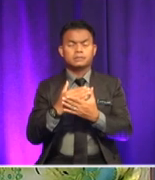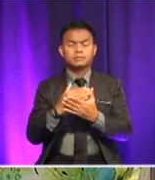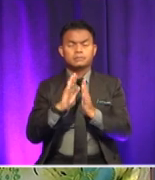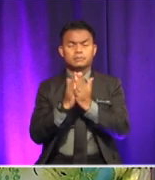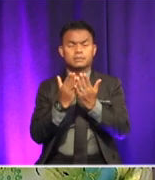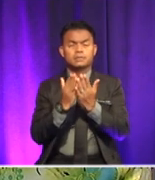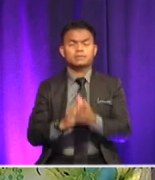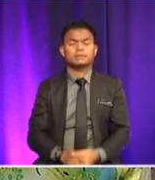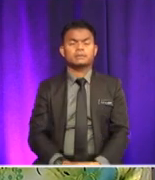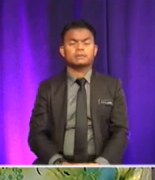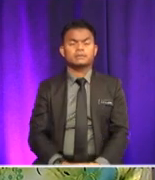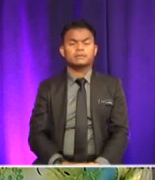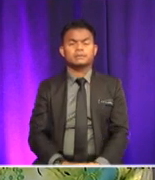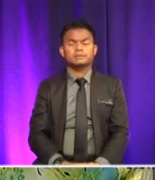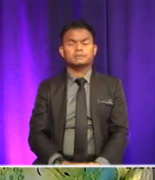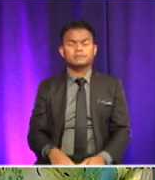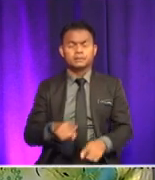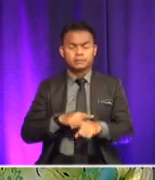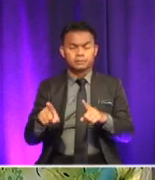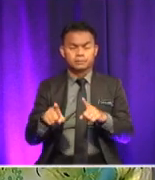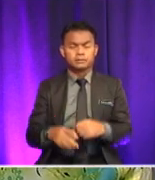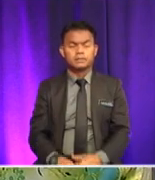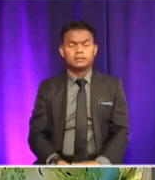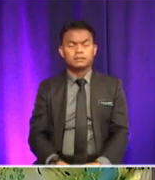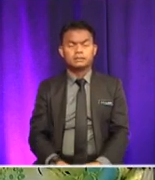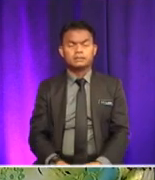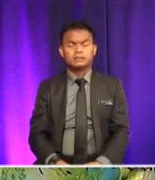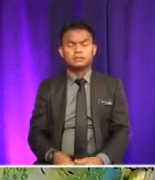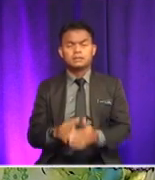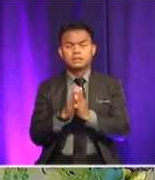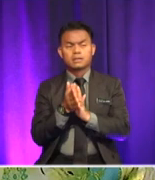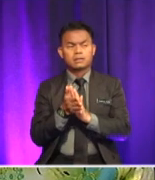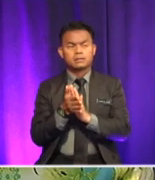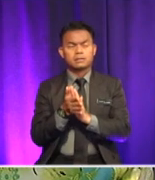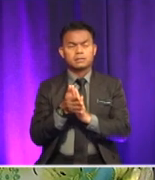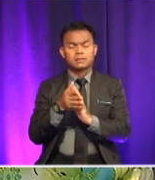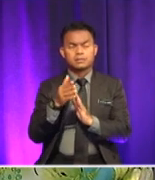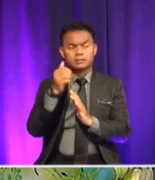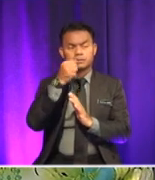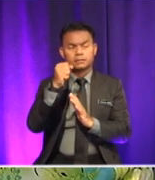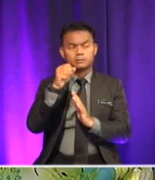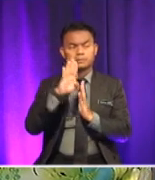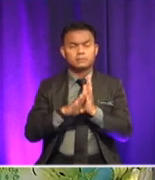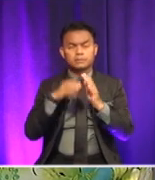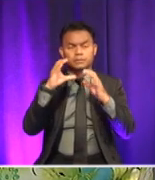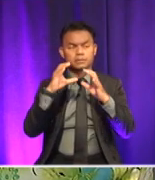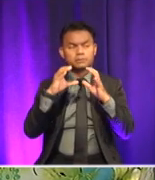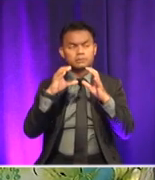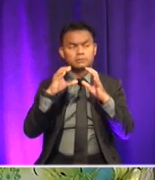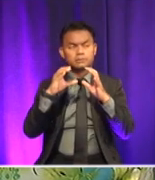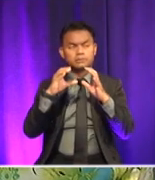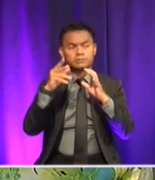such serenity. However, it also talks about the